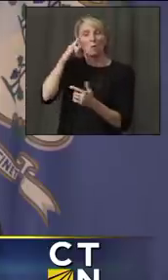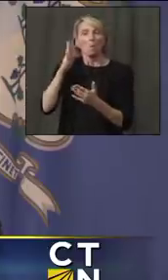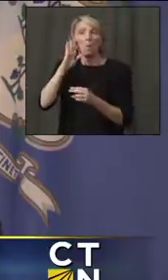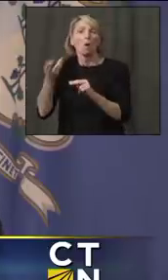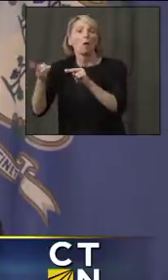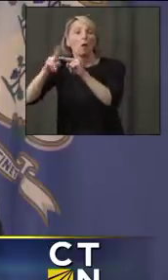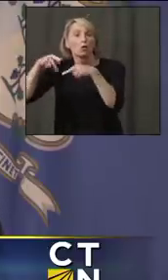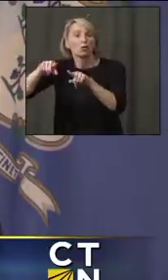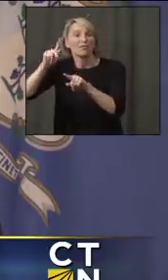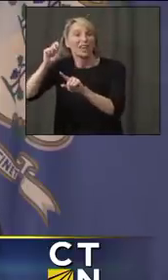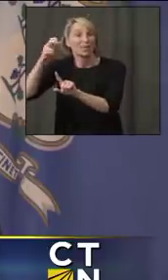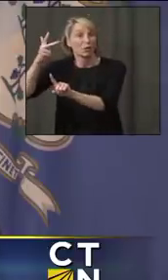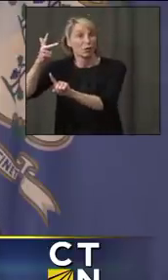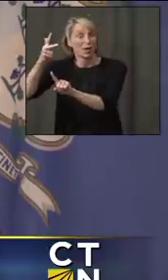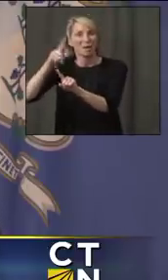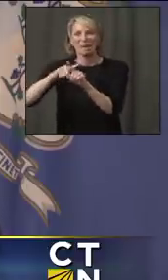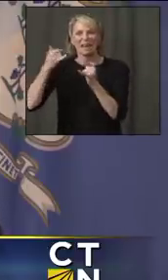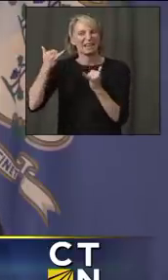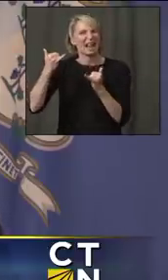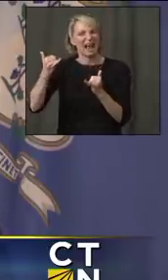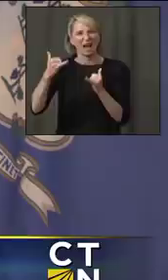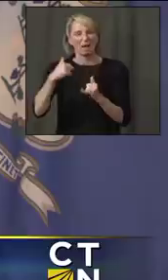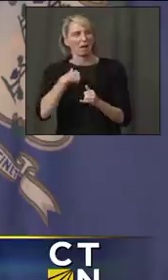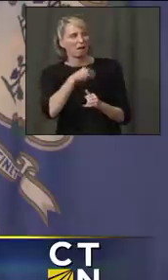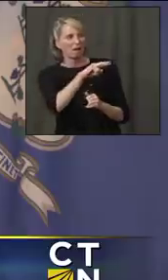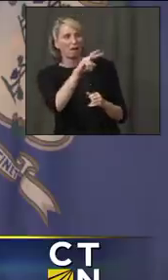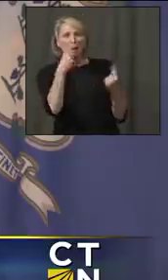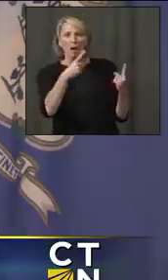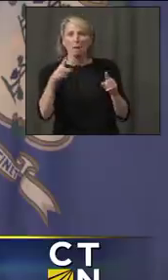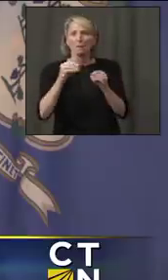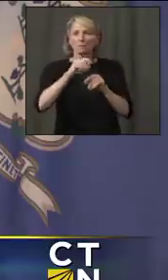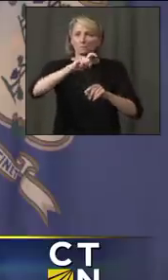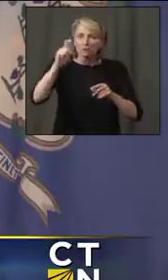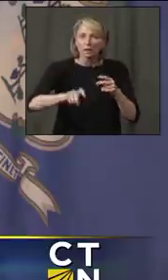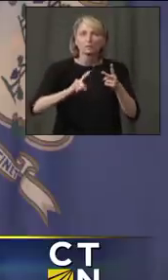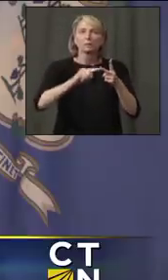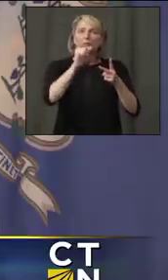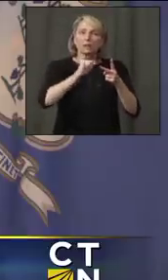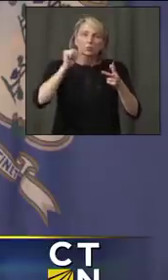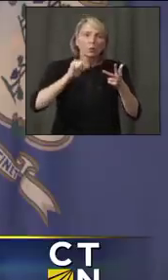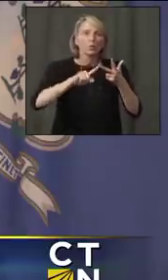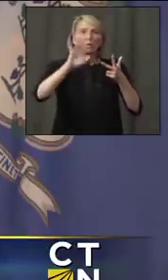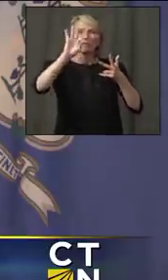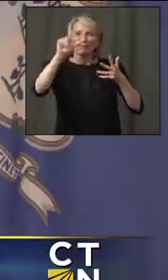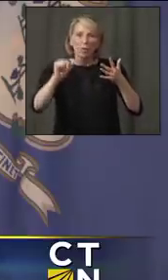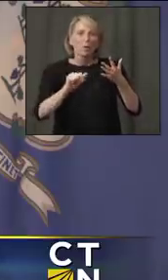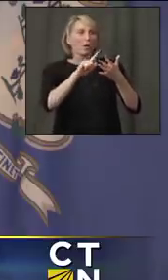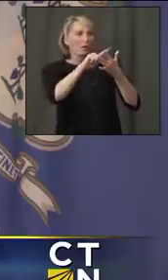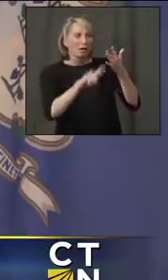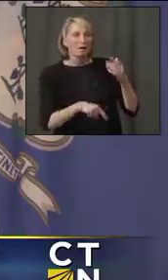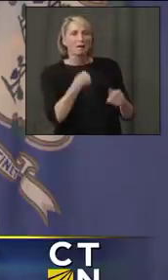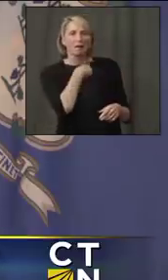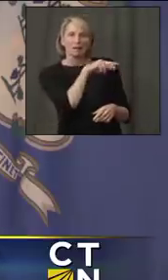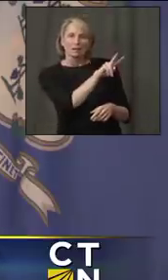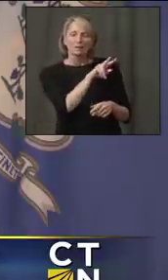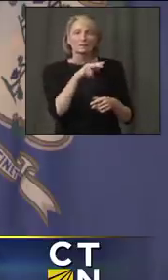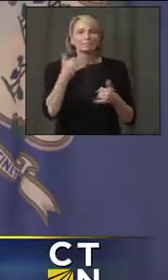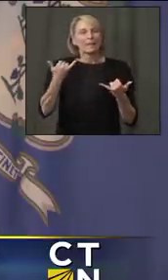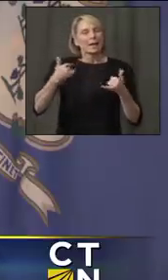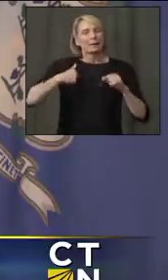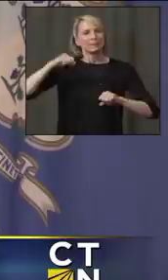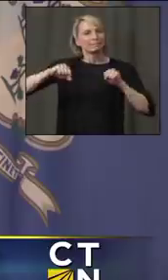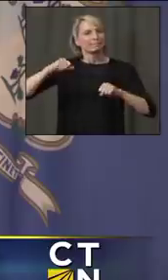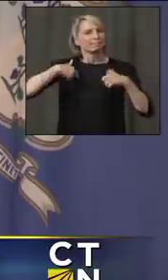indoor. So as I look what's going on in Texas and Arizona and Florida, we definitely will take that as an indicator of what we want to